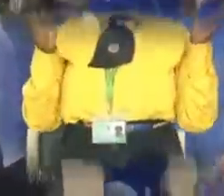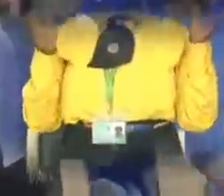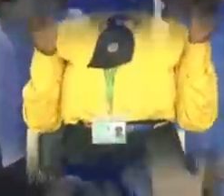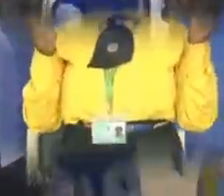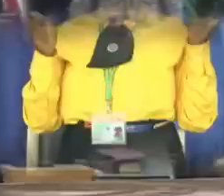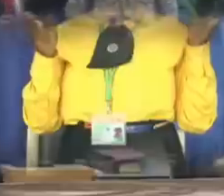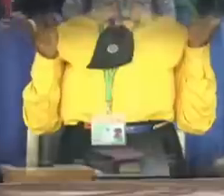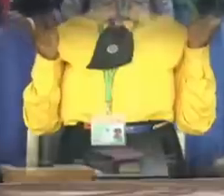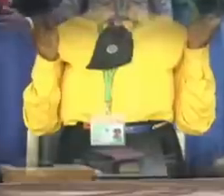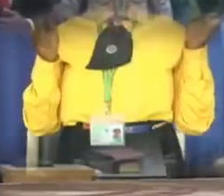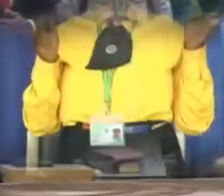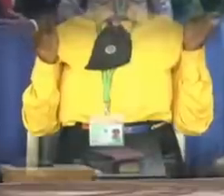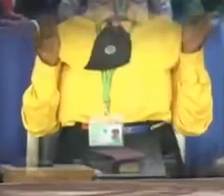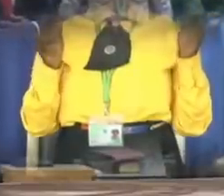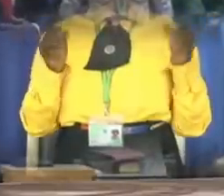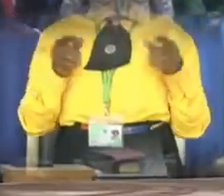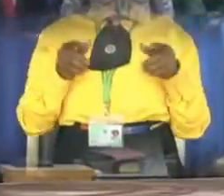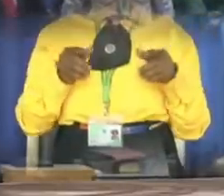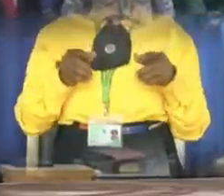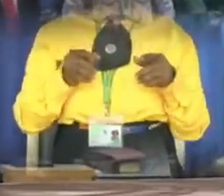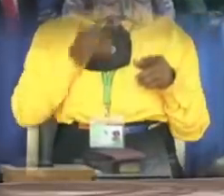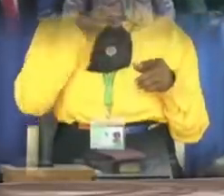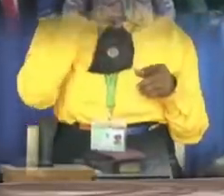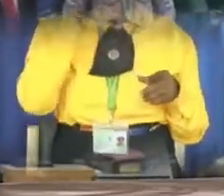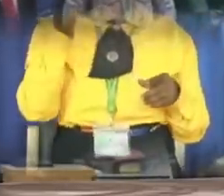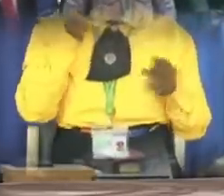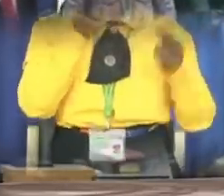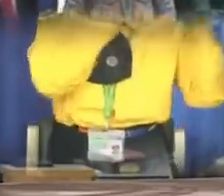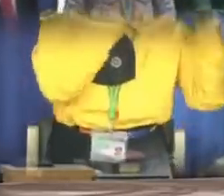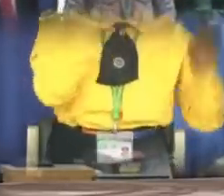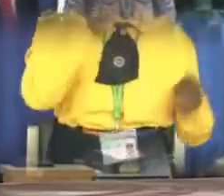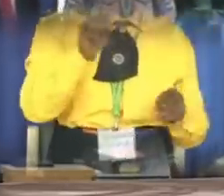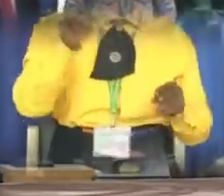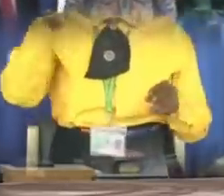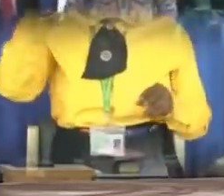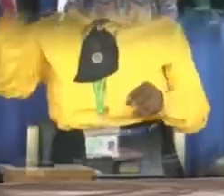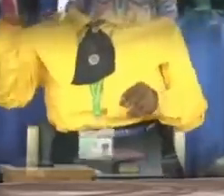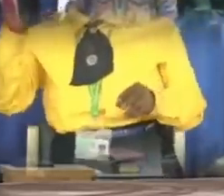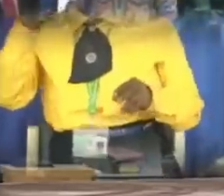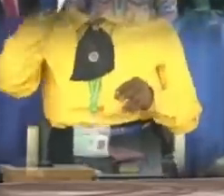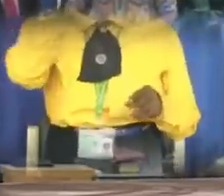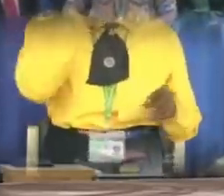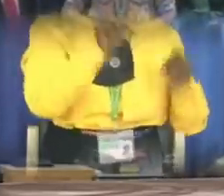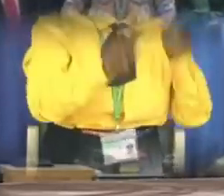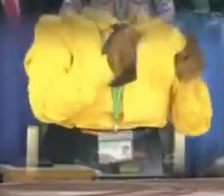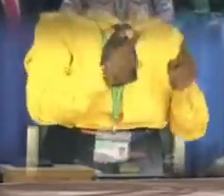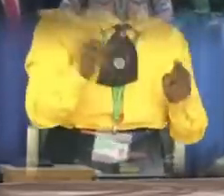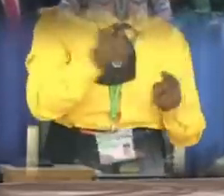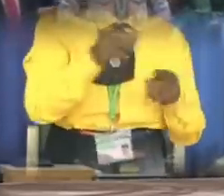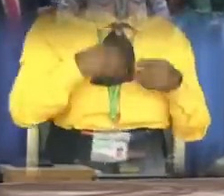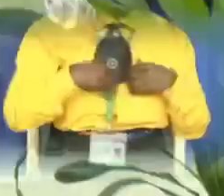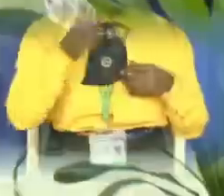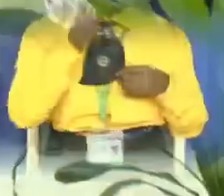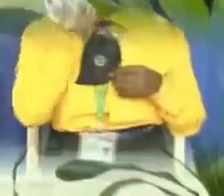I look for two or three people you have not seen this year. Shake hands with them. I say Happy New Year to